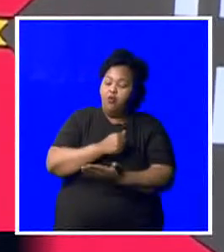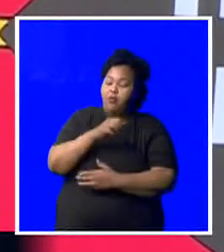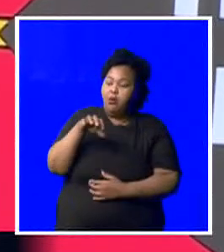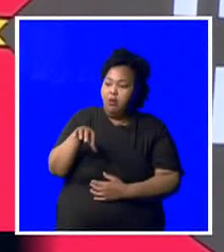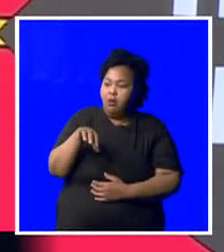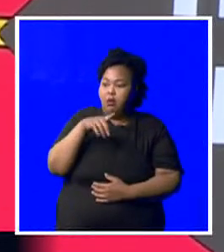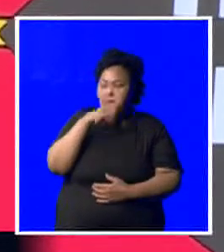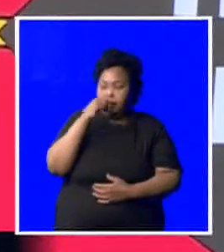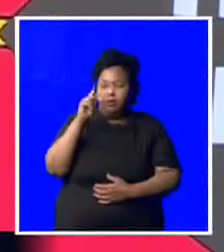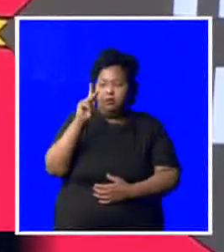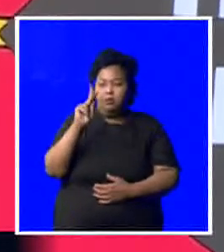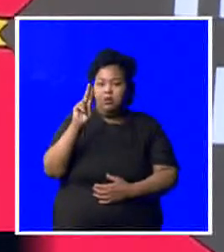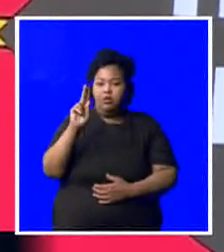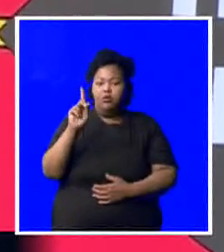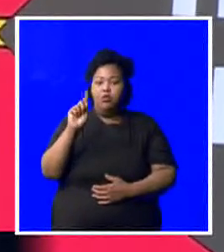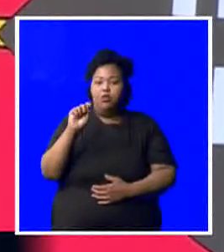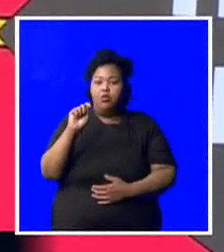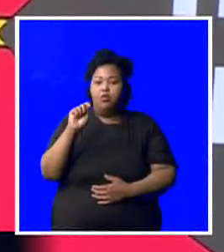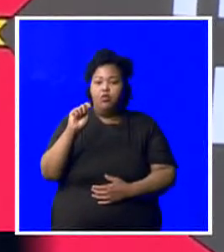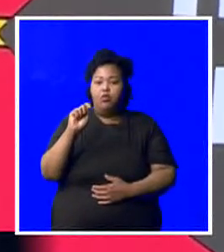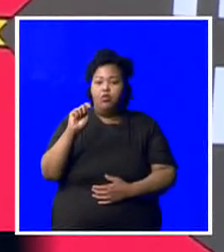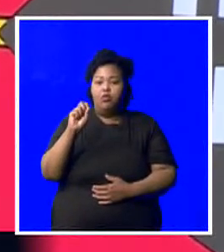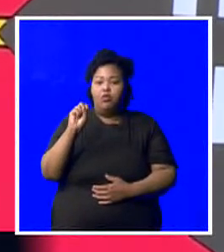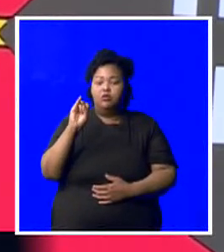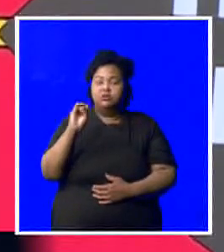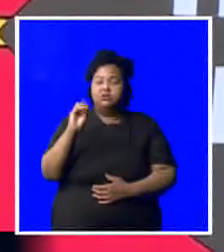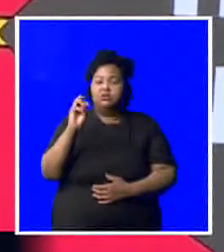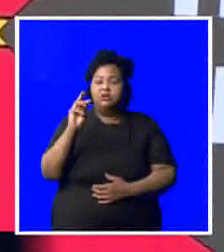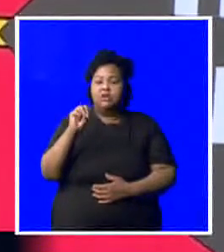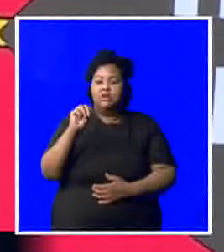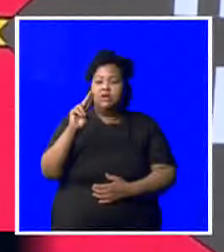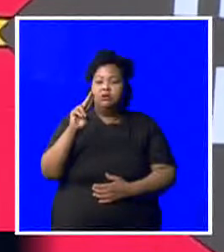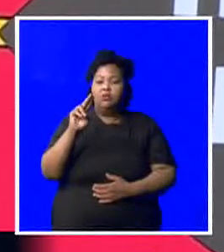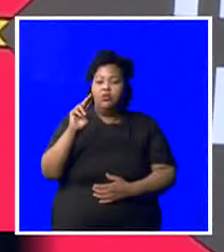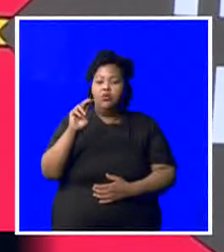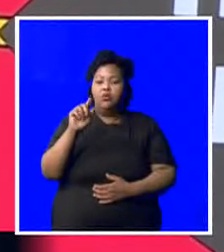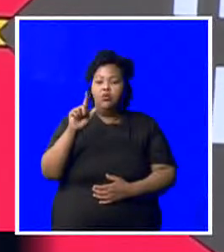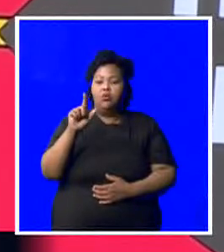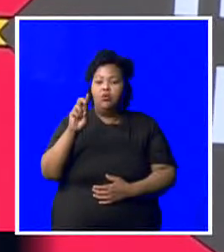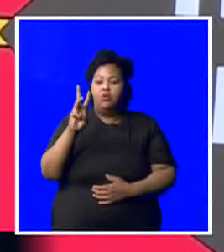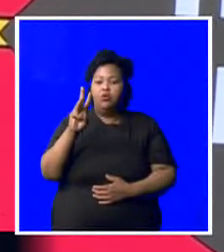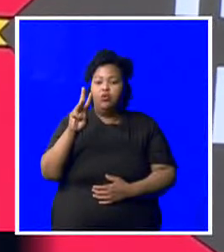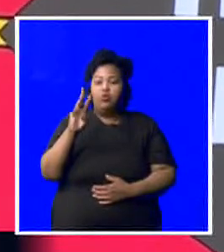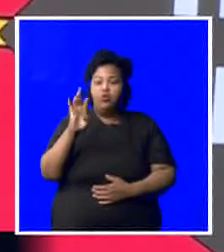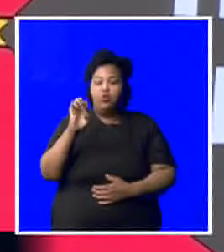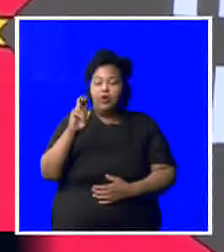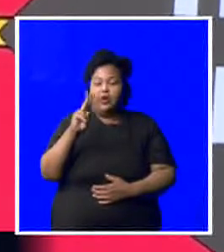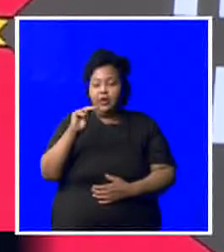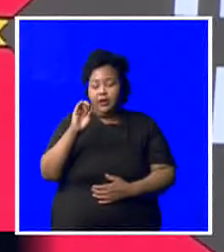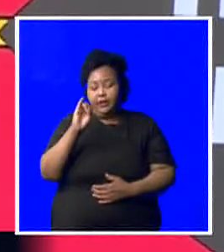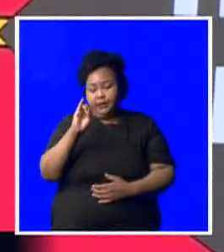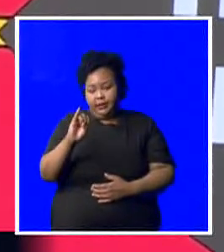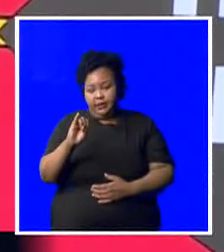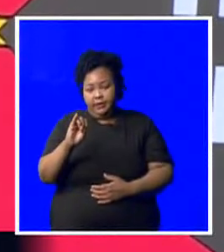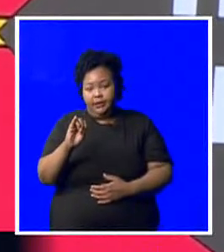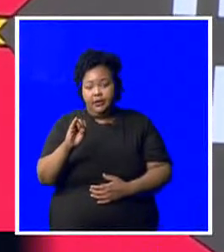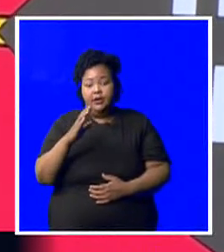sicelo ndlovukazi mhlekazi silo sikhulu ukuthi lo nduna nkulu